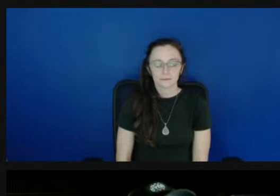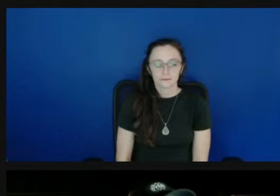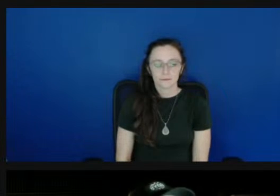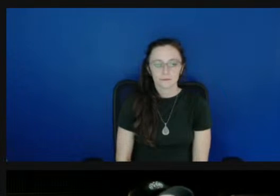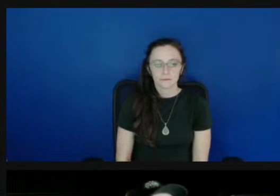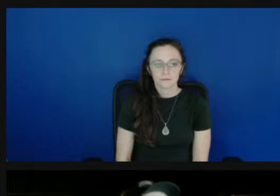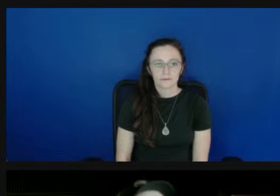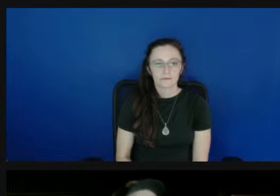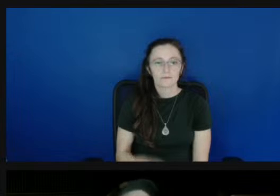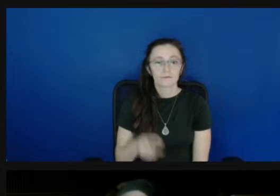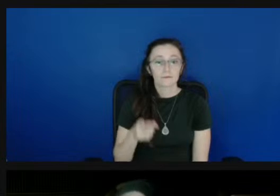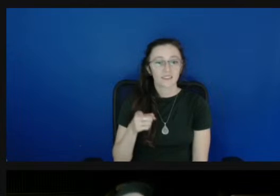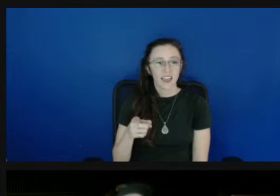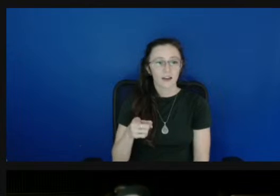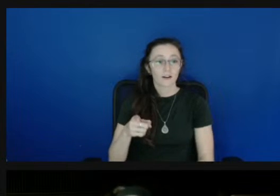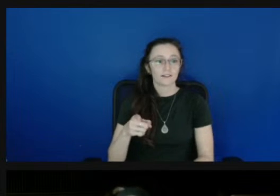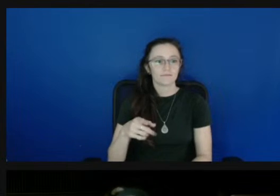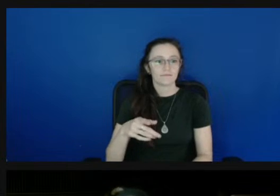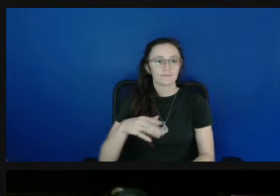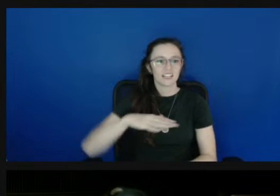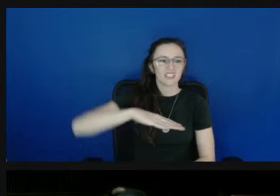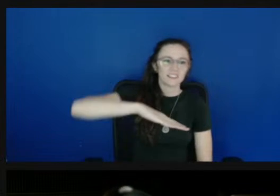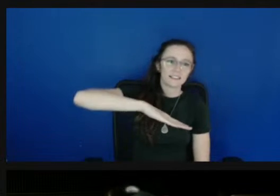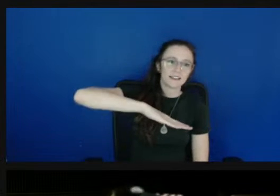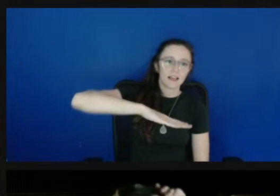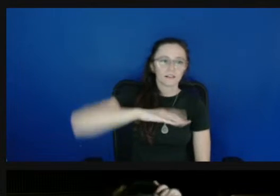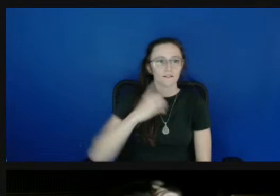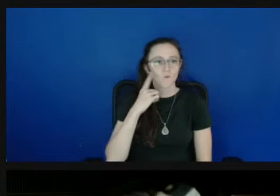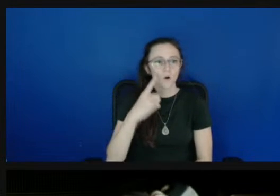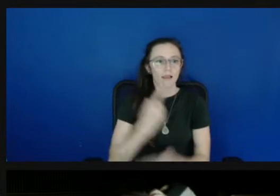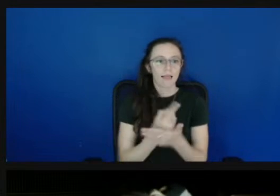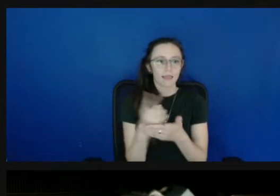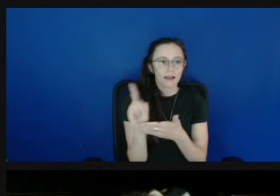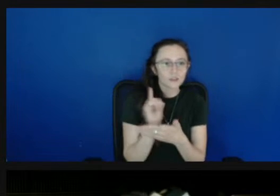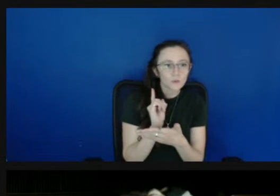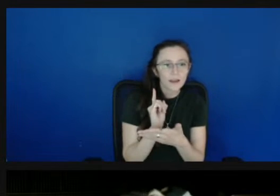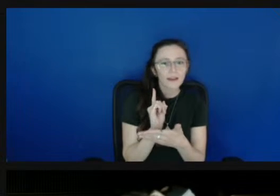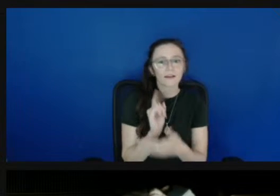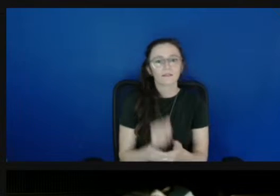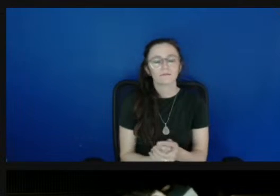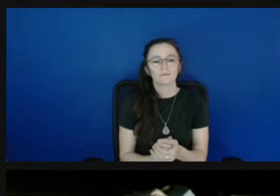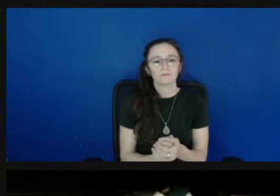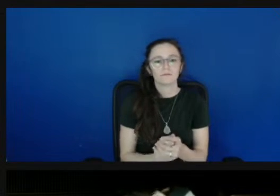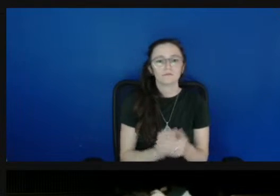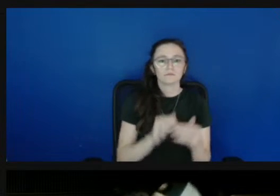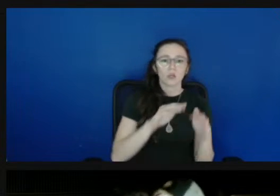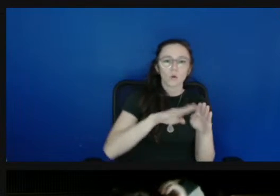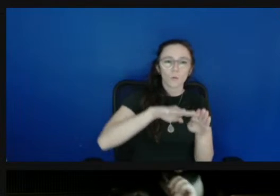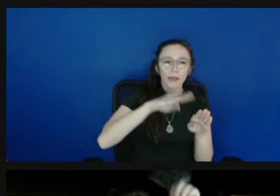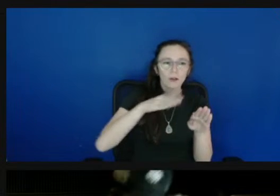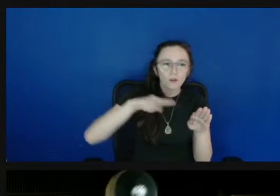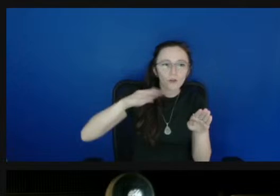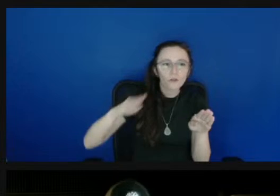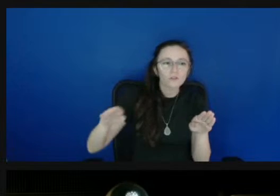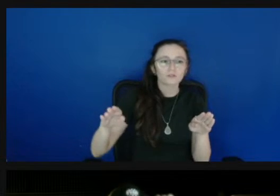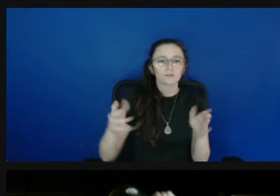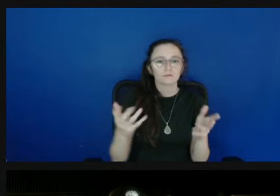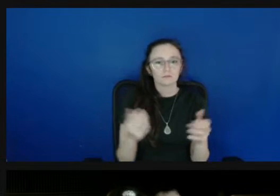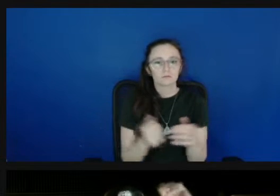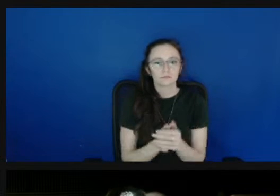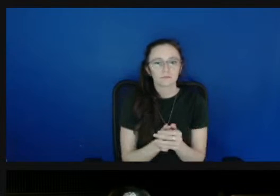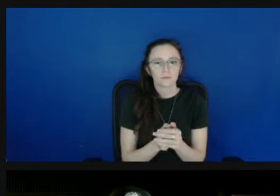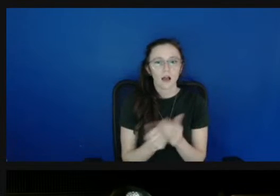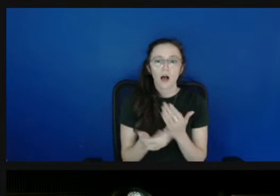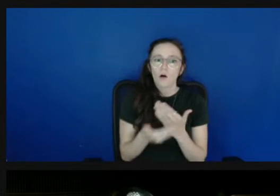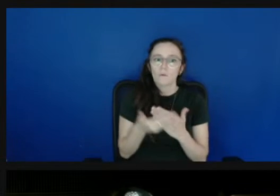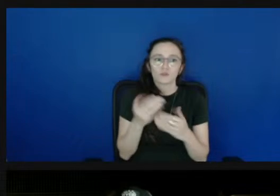There is a tilt for the last week, a lot of wiggles, the daily wiggles, and maybe some longer term cycles we talked about last week. Almost